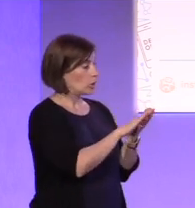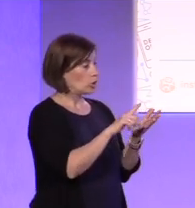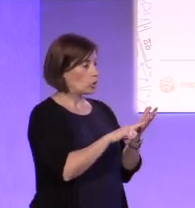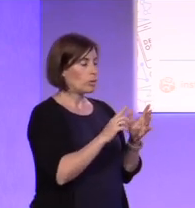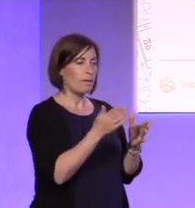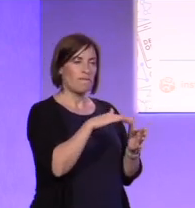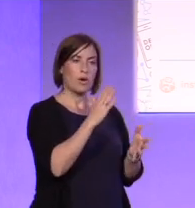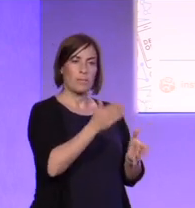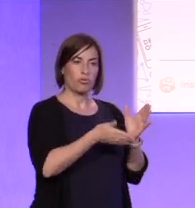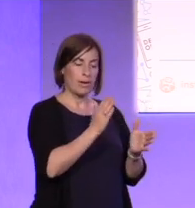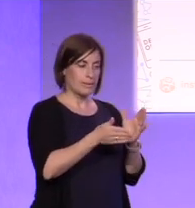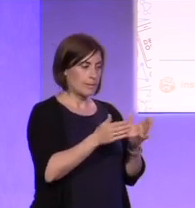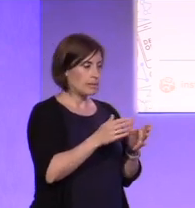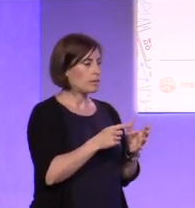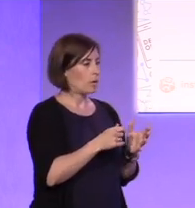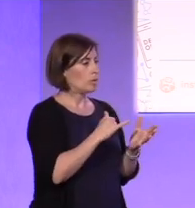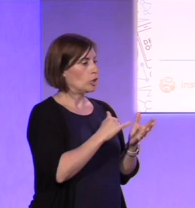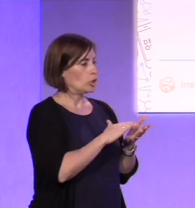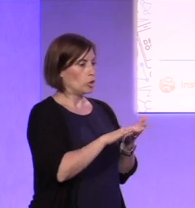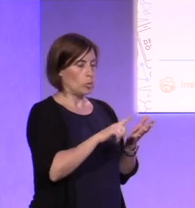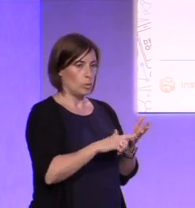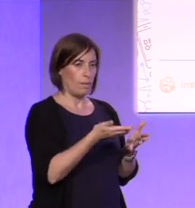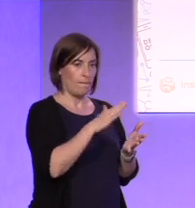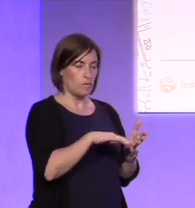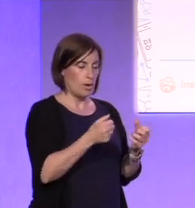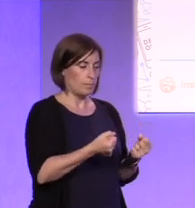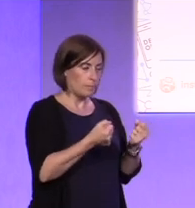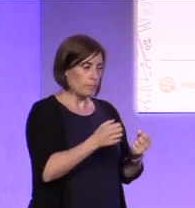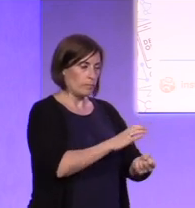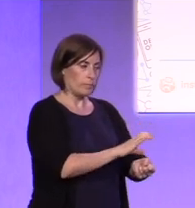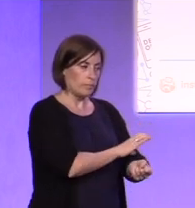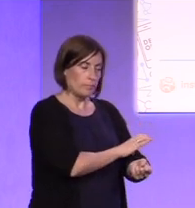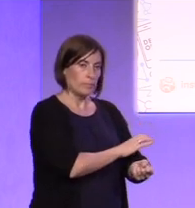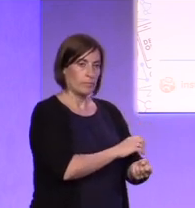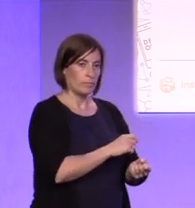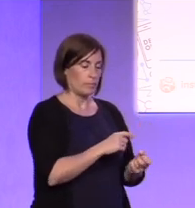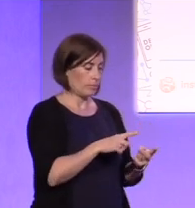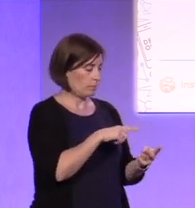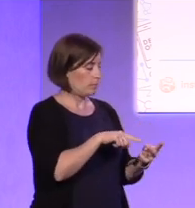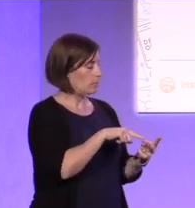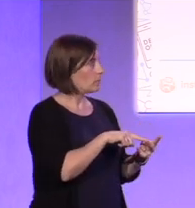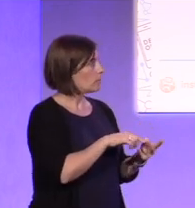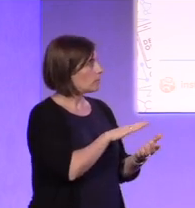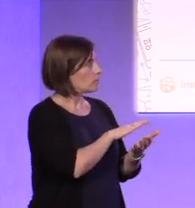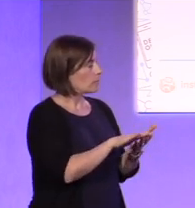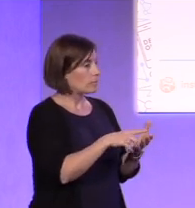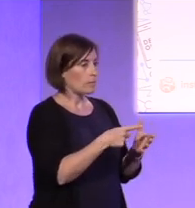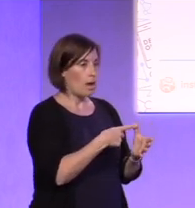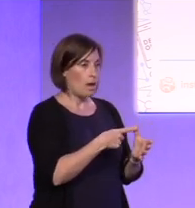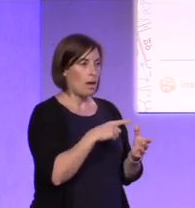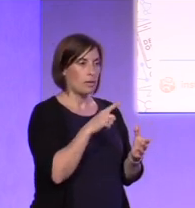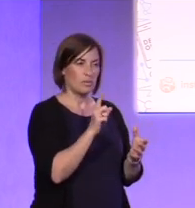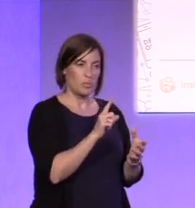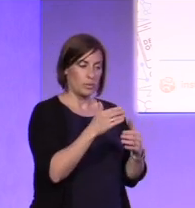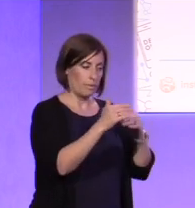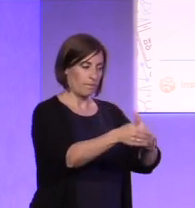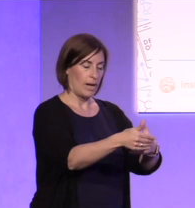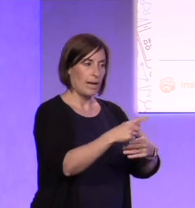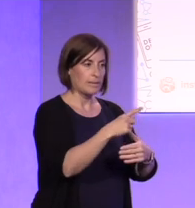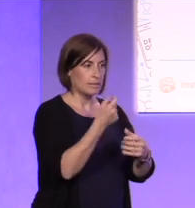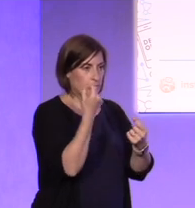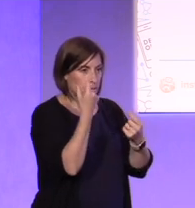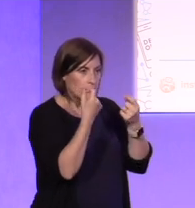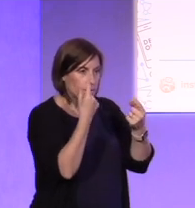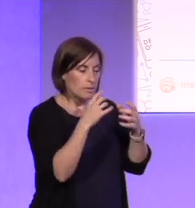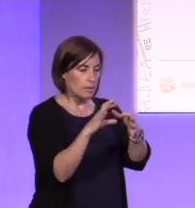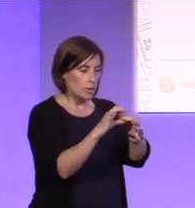through repetition and building discipline. The second phase is Ha. Ha is all about understanding the interconnectedness